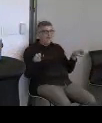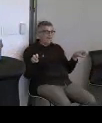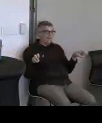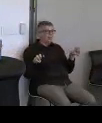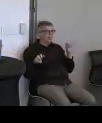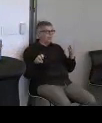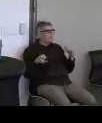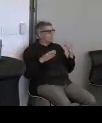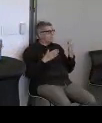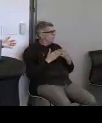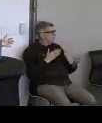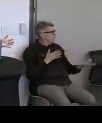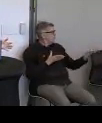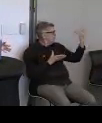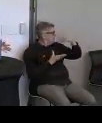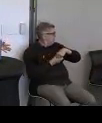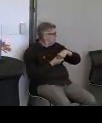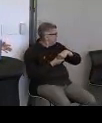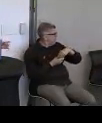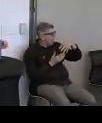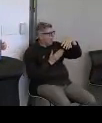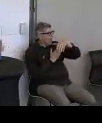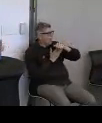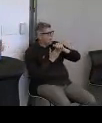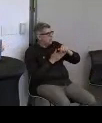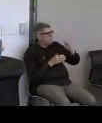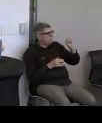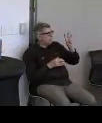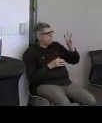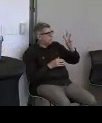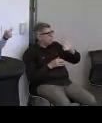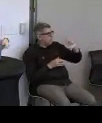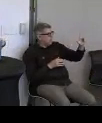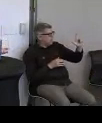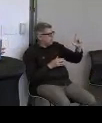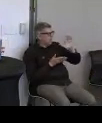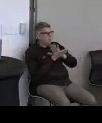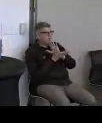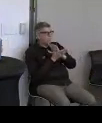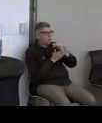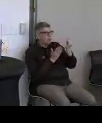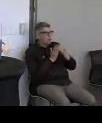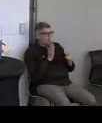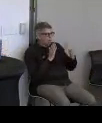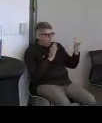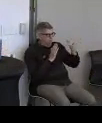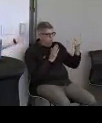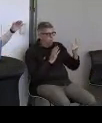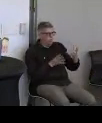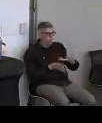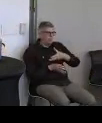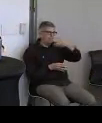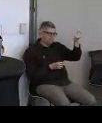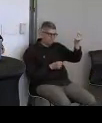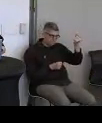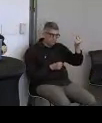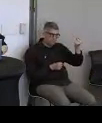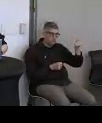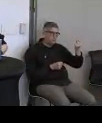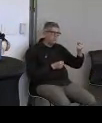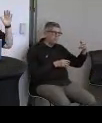back in the envelope, if it's a swell paper drawing with the pens, a volunteer will come around and grab these envelopes and bring it back to